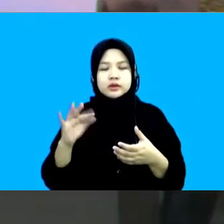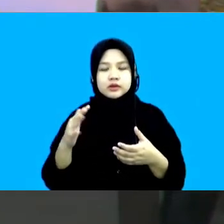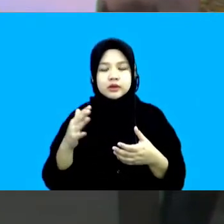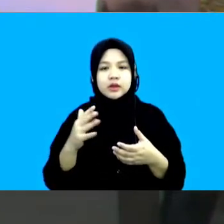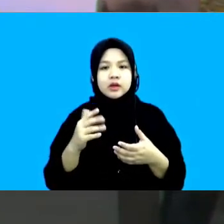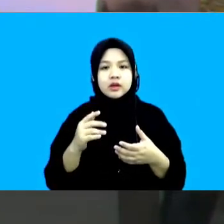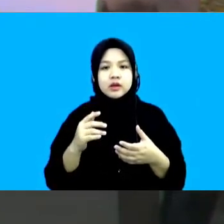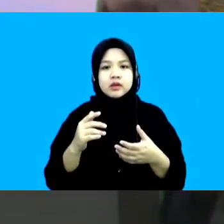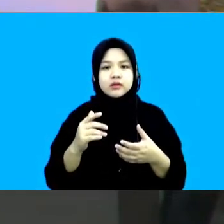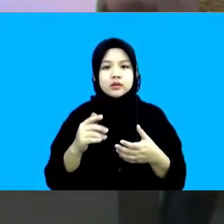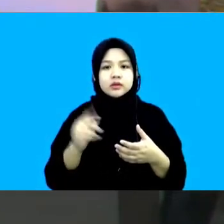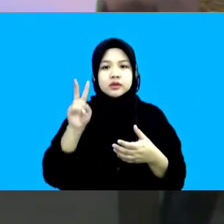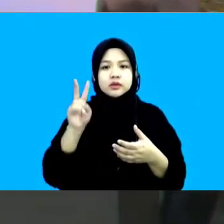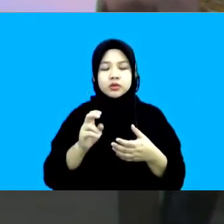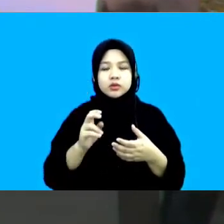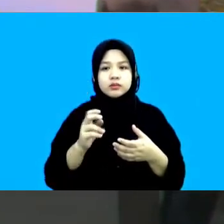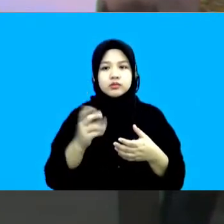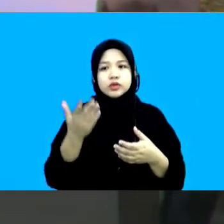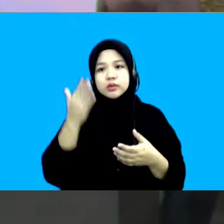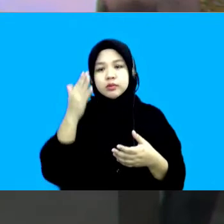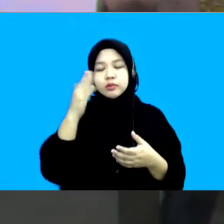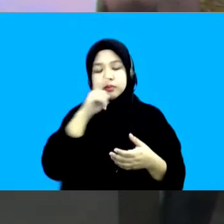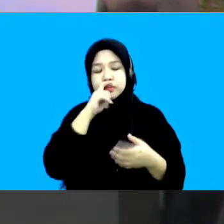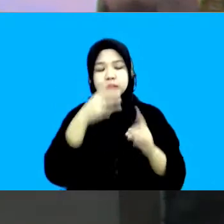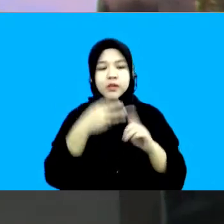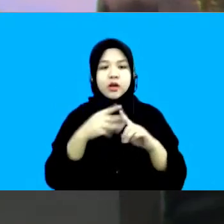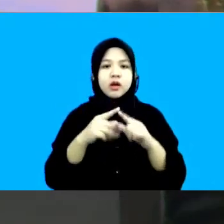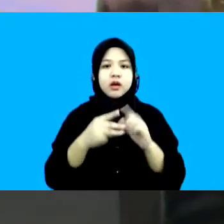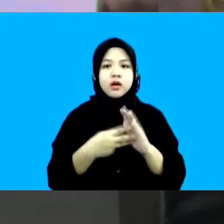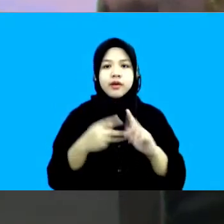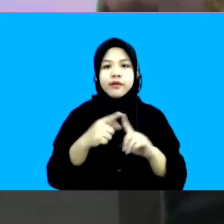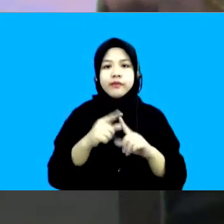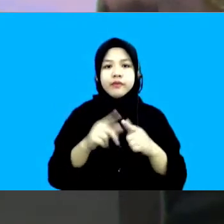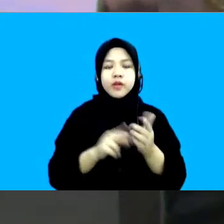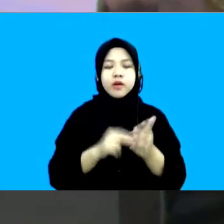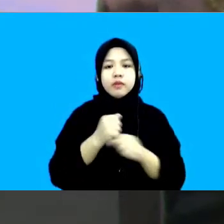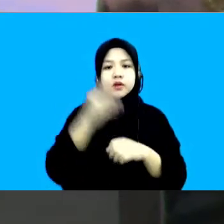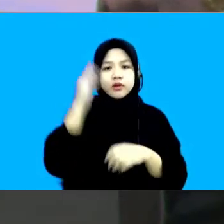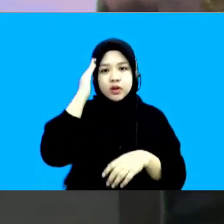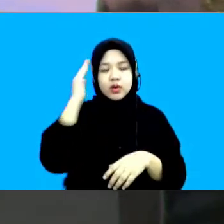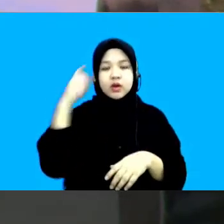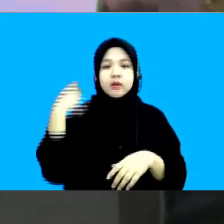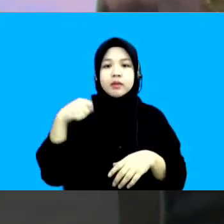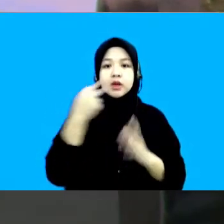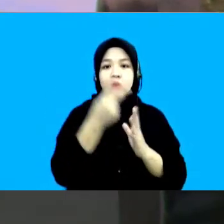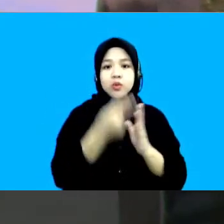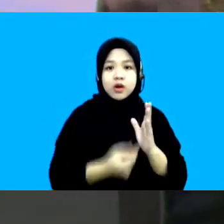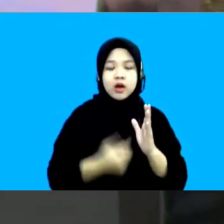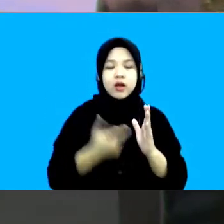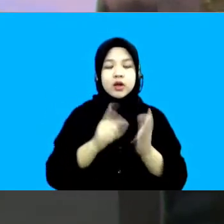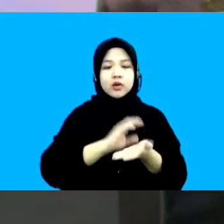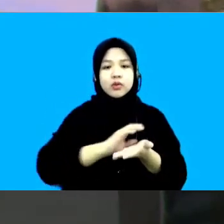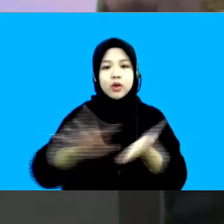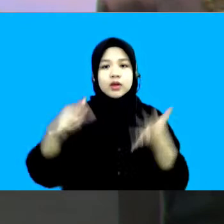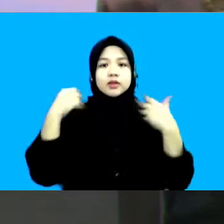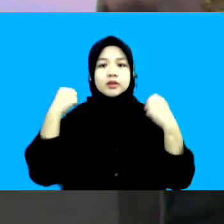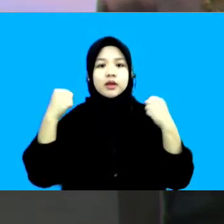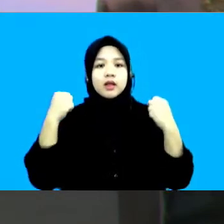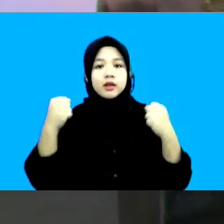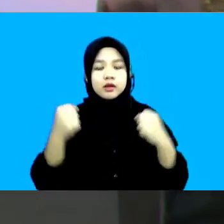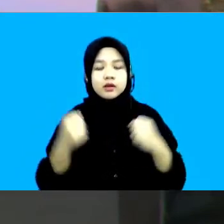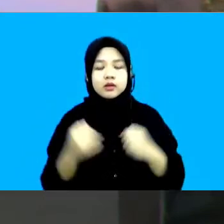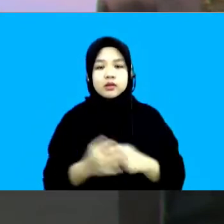But it's very unfortunate because the issue of the digital divide, not all of the people have an